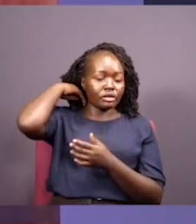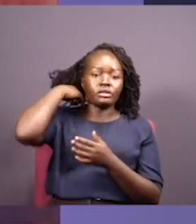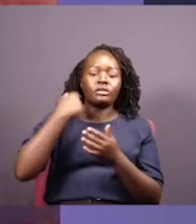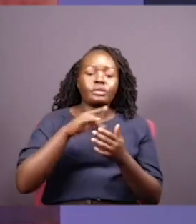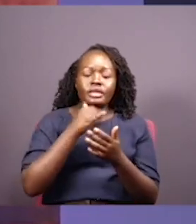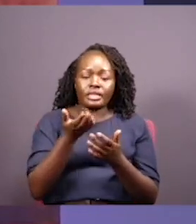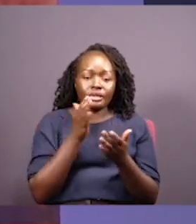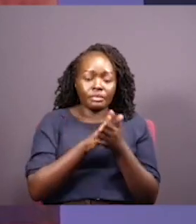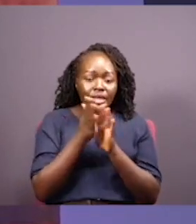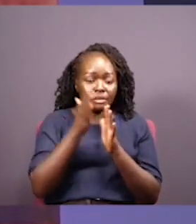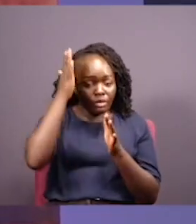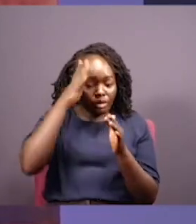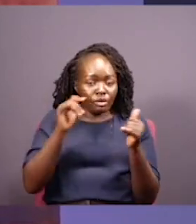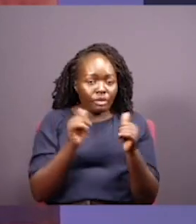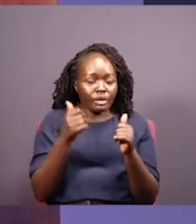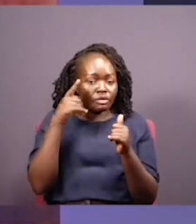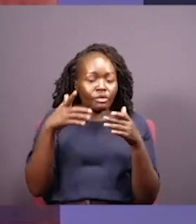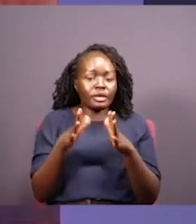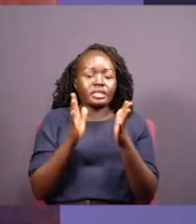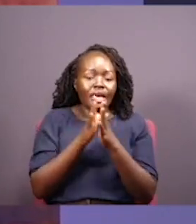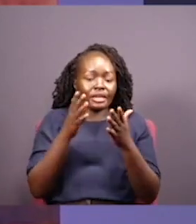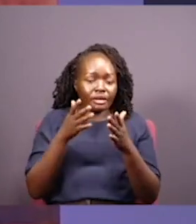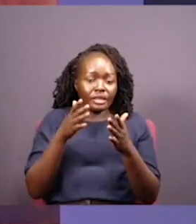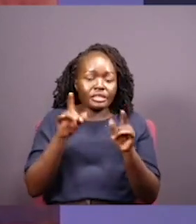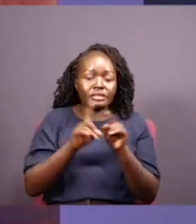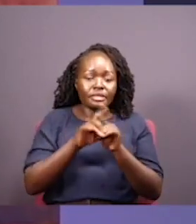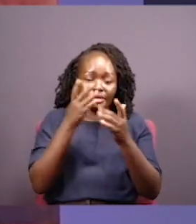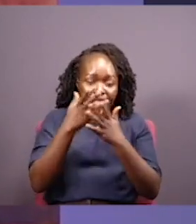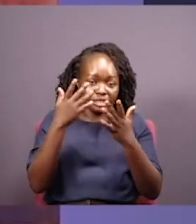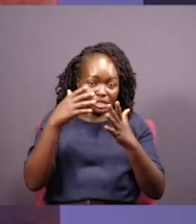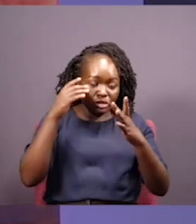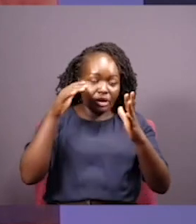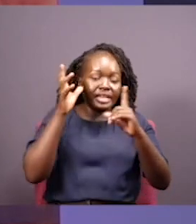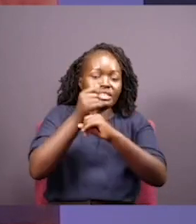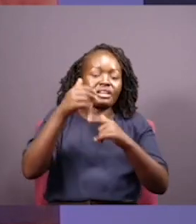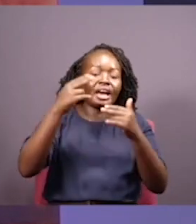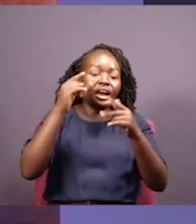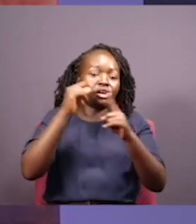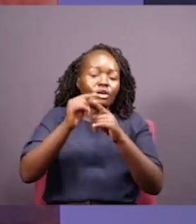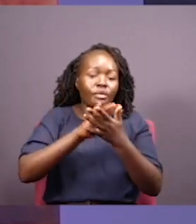of the ways and means to achieve the higher goal without compromising